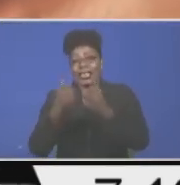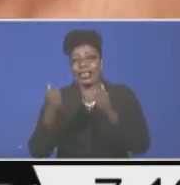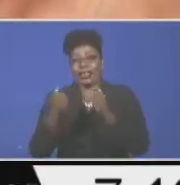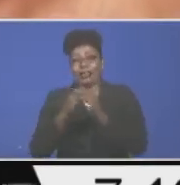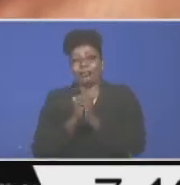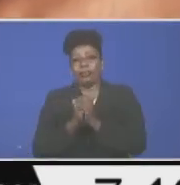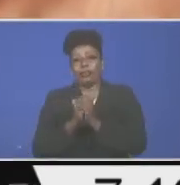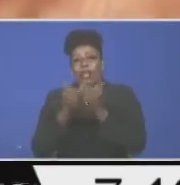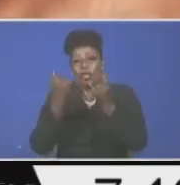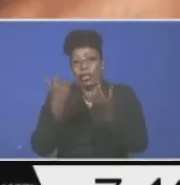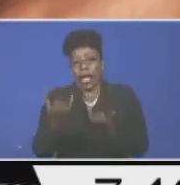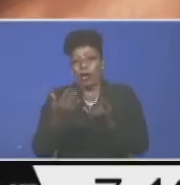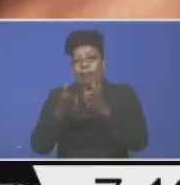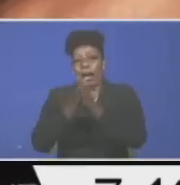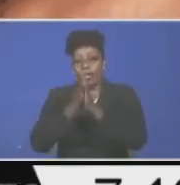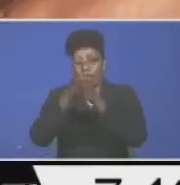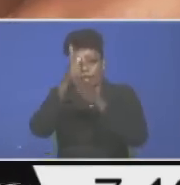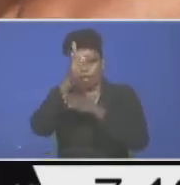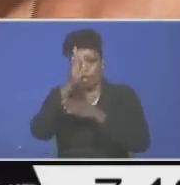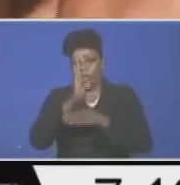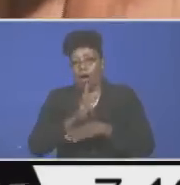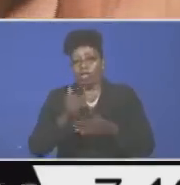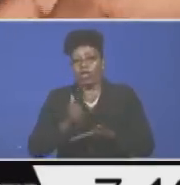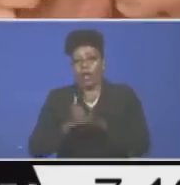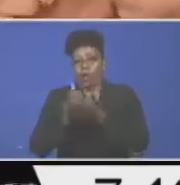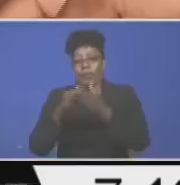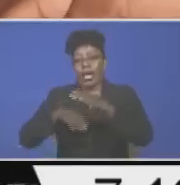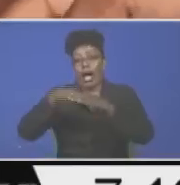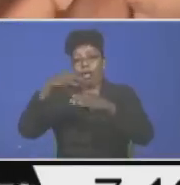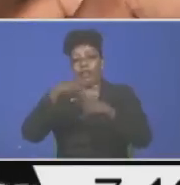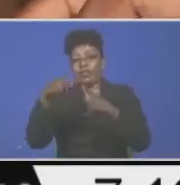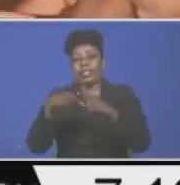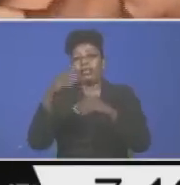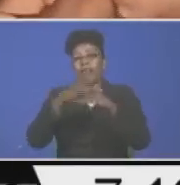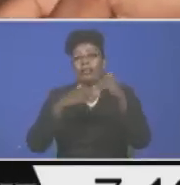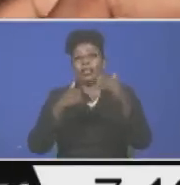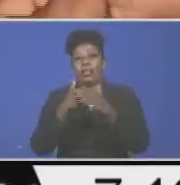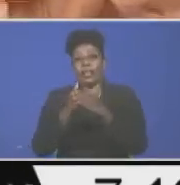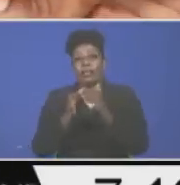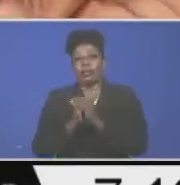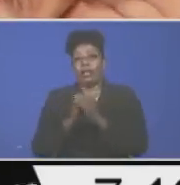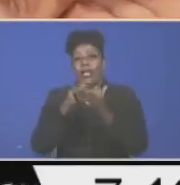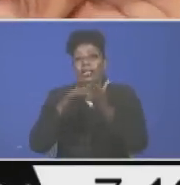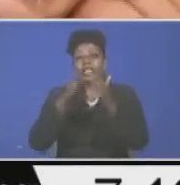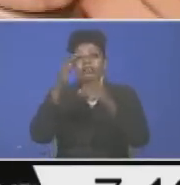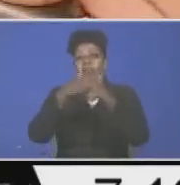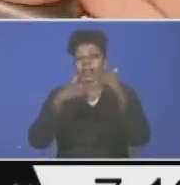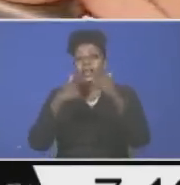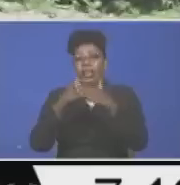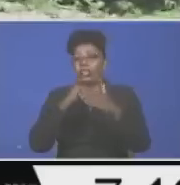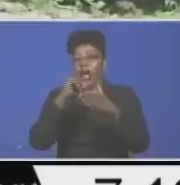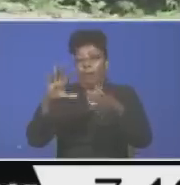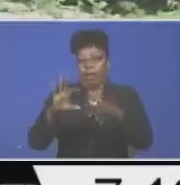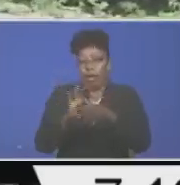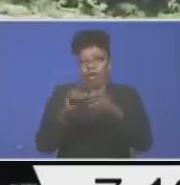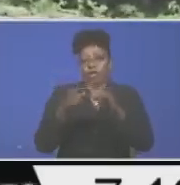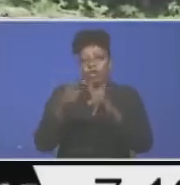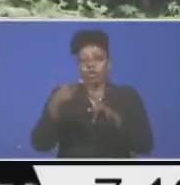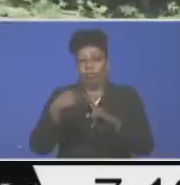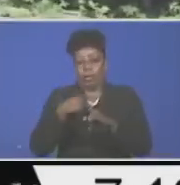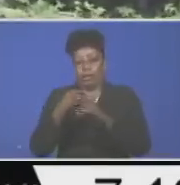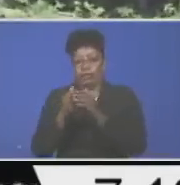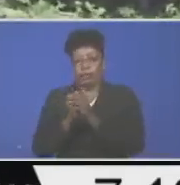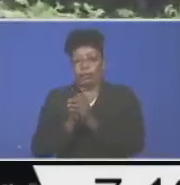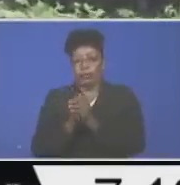God for me to get out of this building. This building don't belong to me. It belongs to